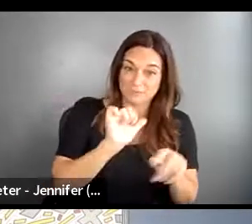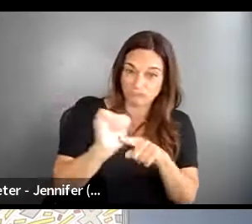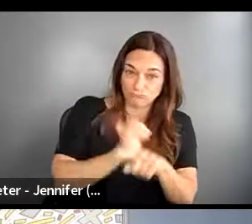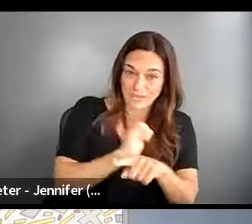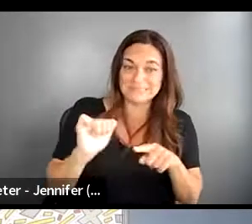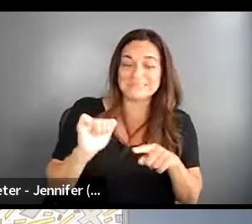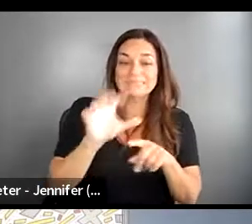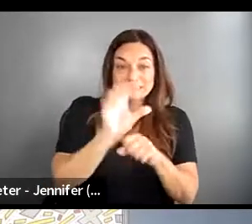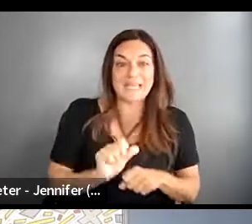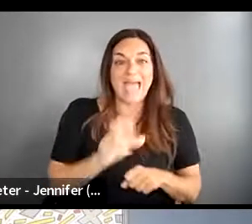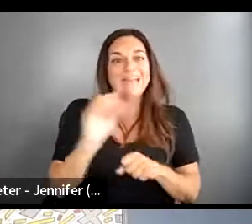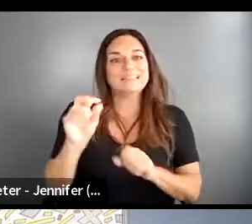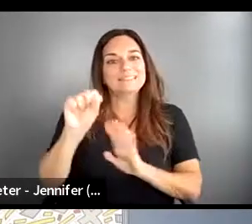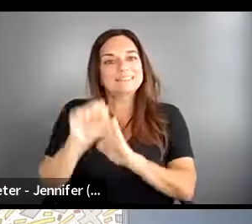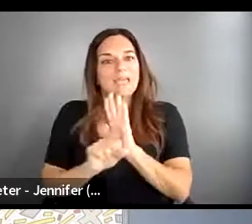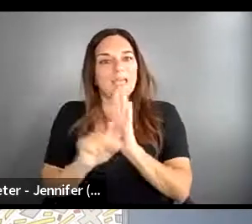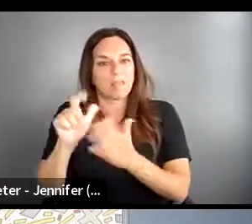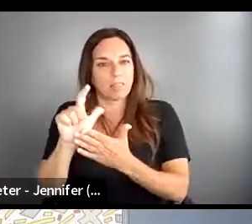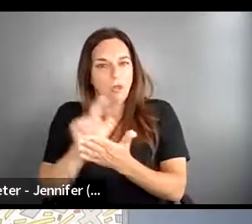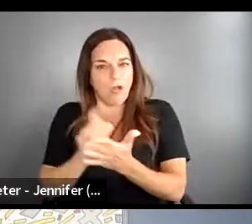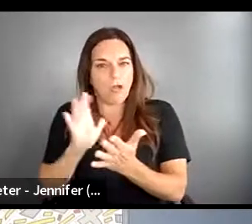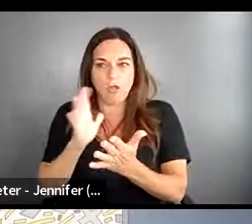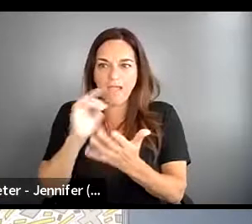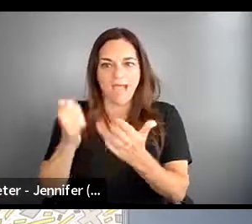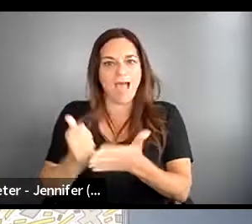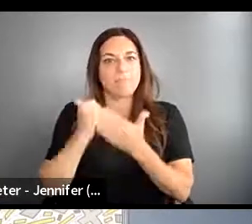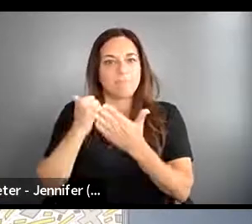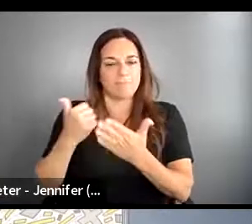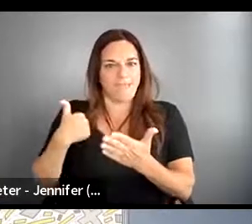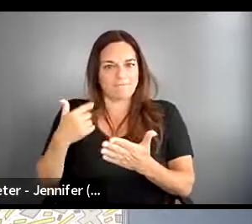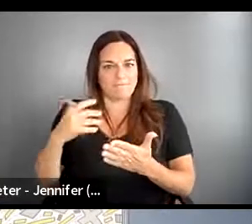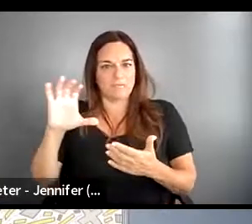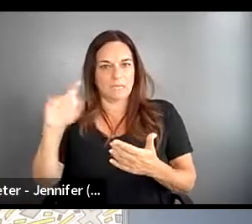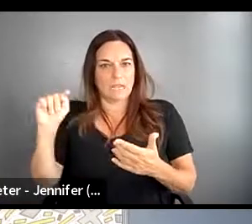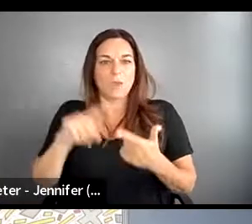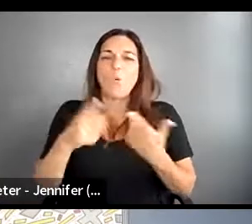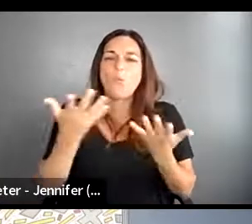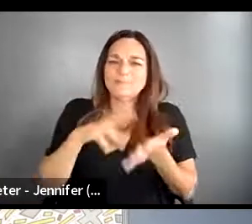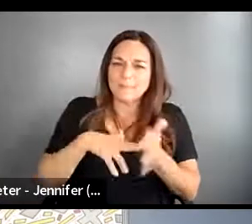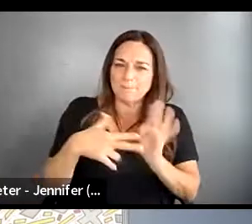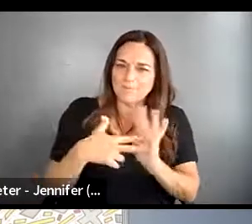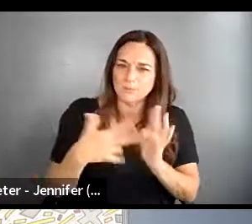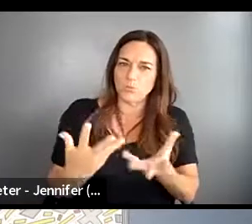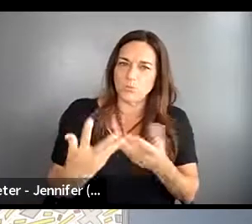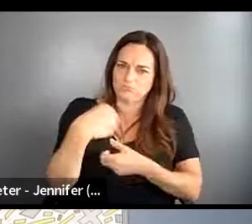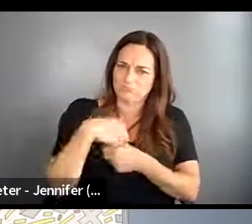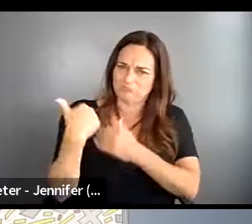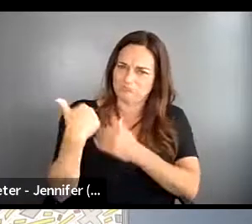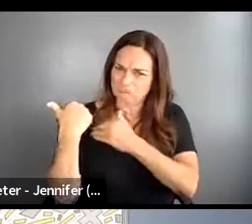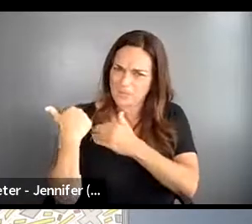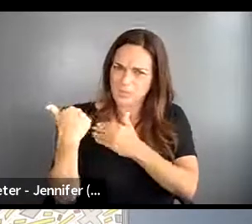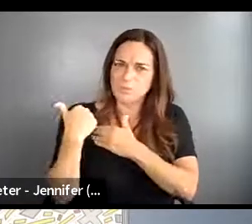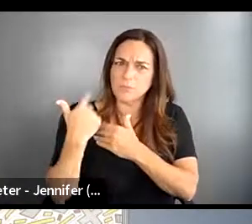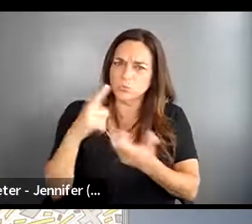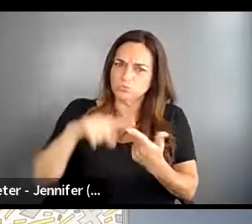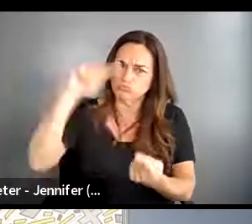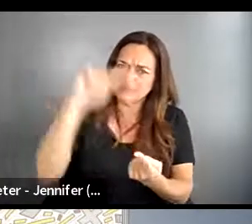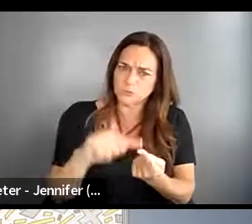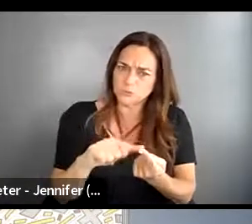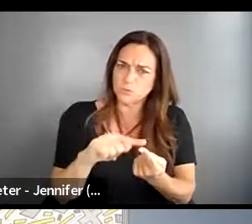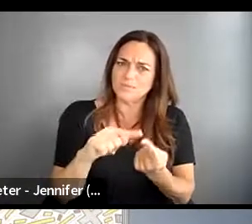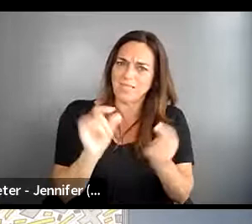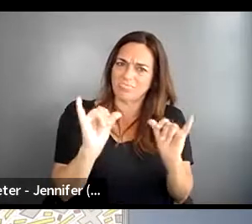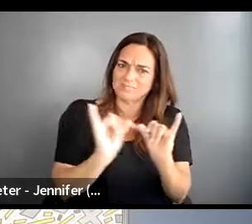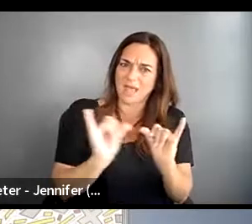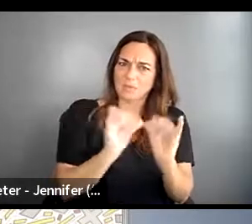and state's attorneys have in Connecticut. What does it mean to hold people accountable to, reducing the size, scope,